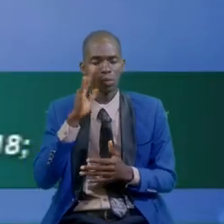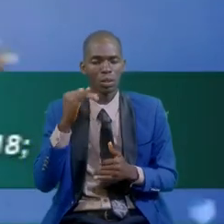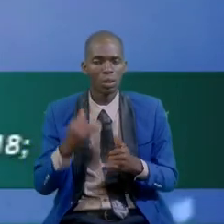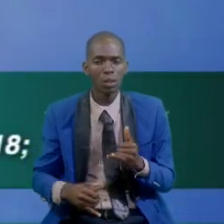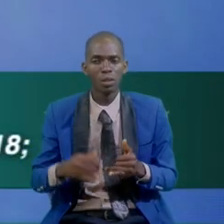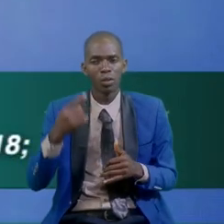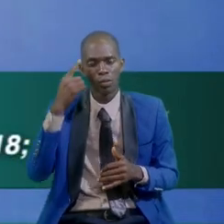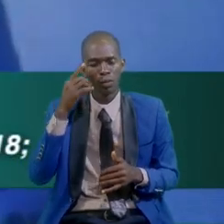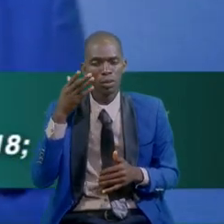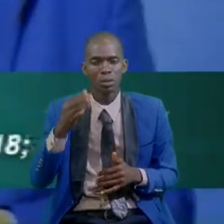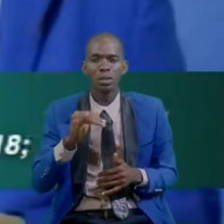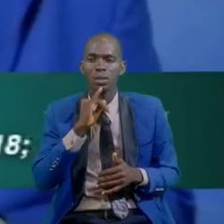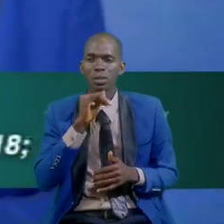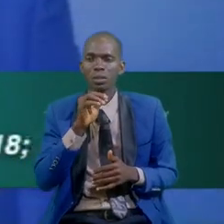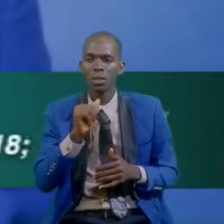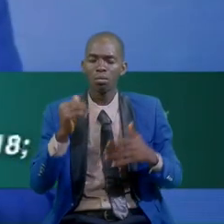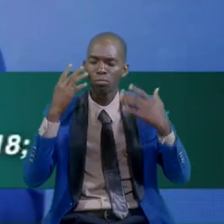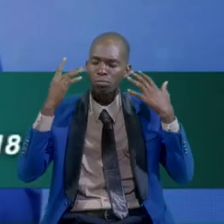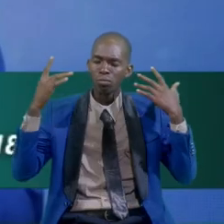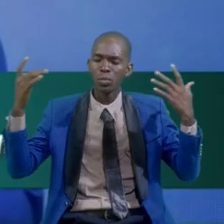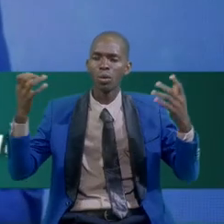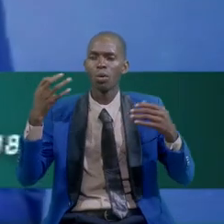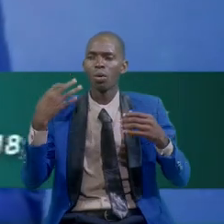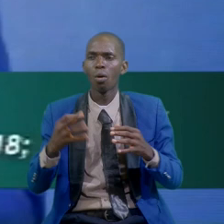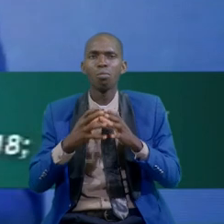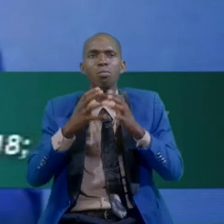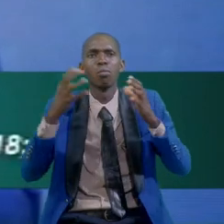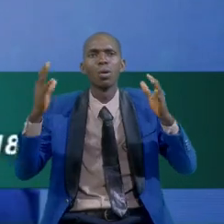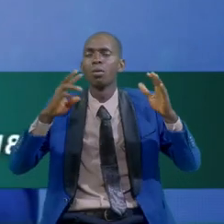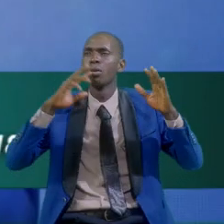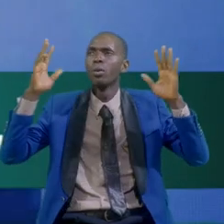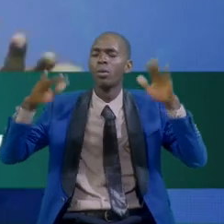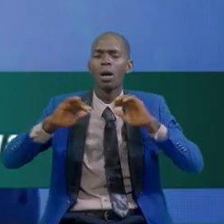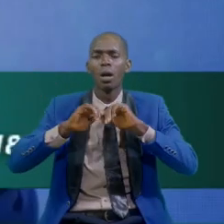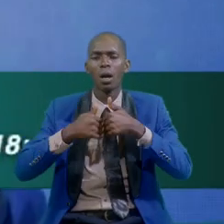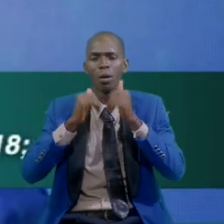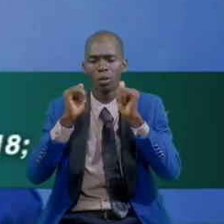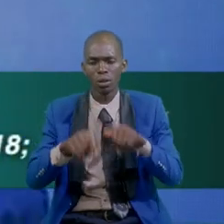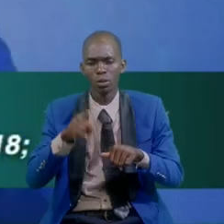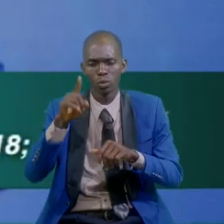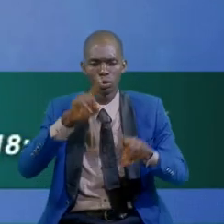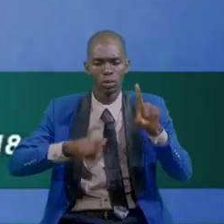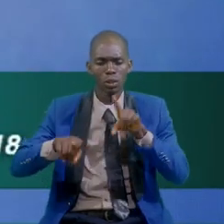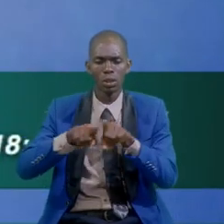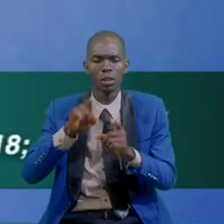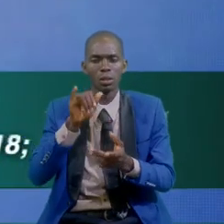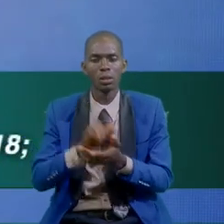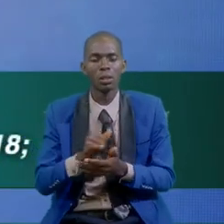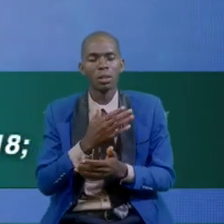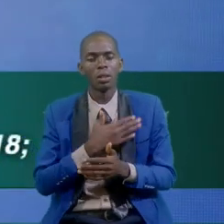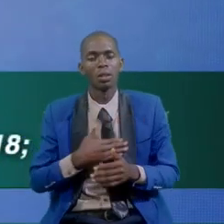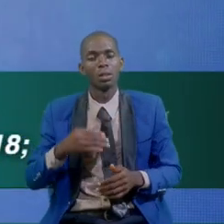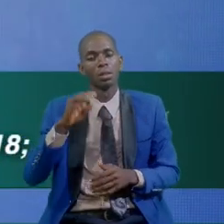the abundance of rain." How could you say that? And Elijah says, well, in